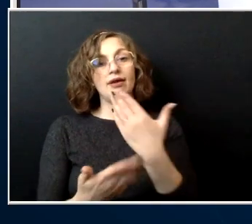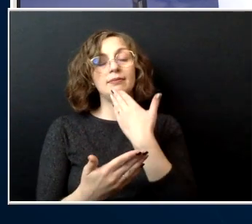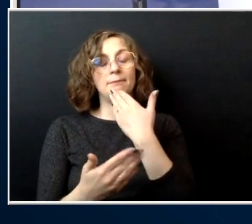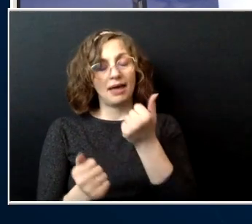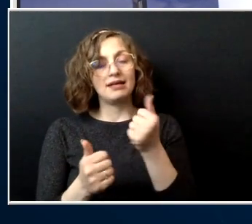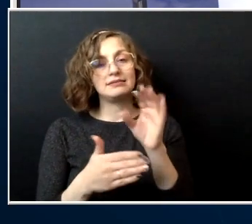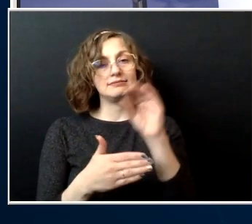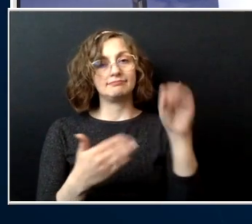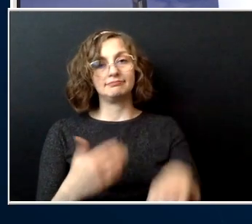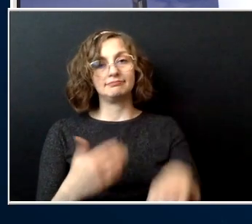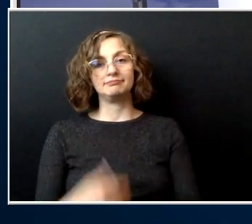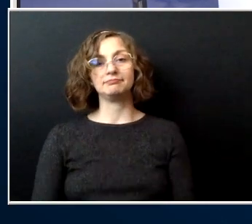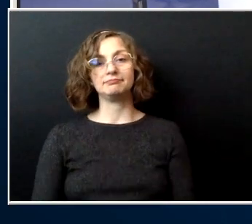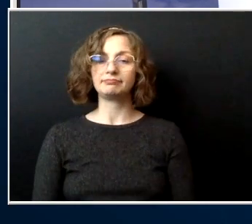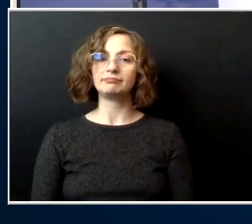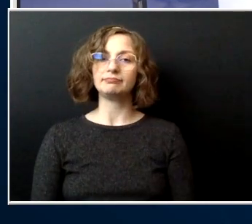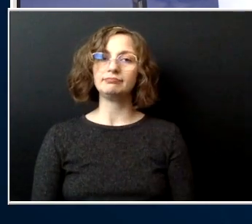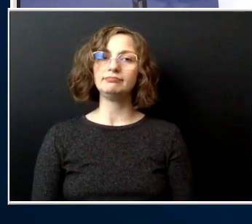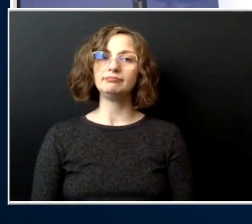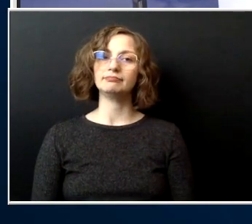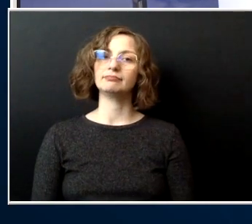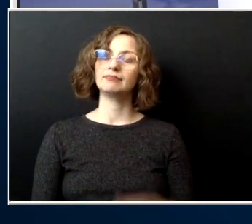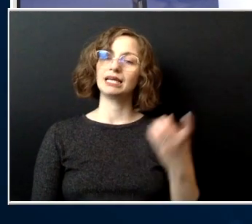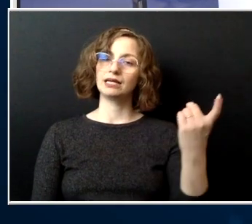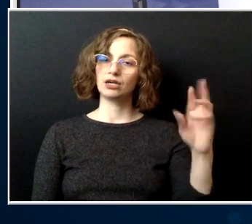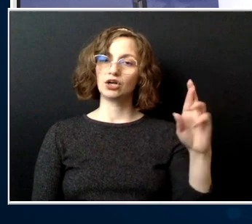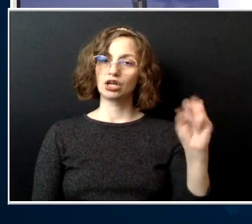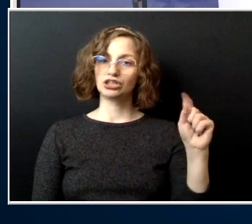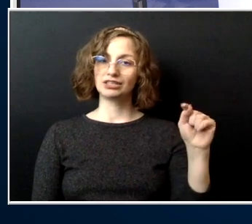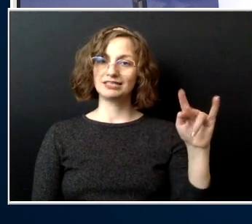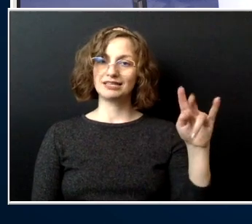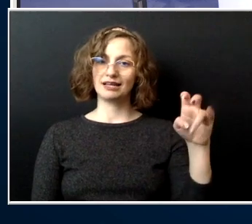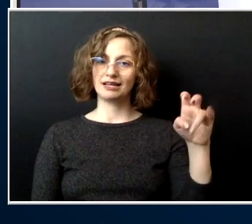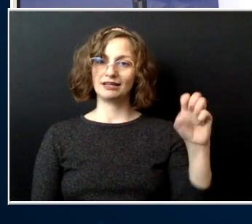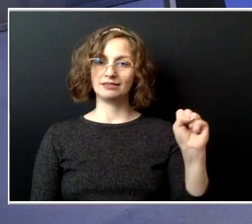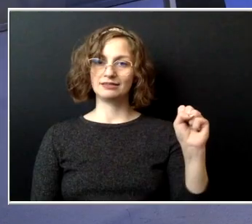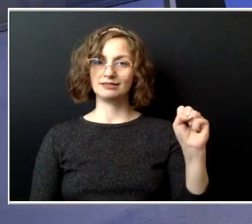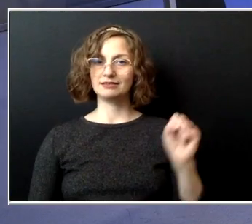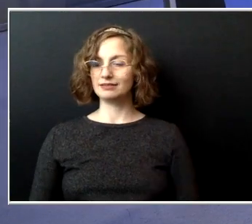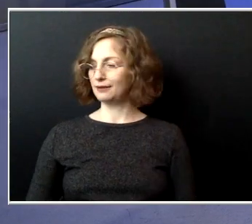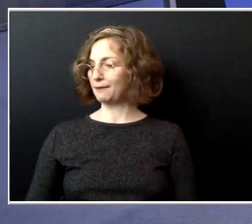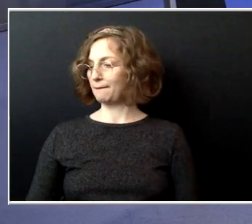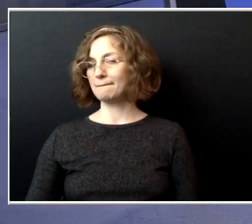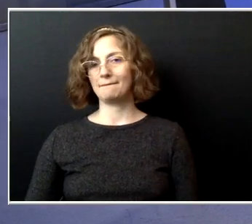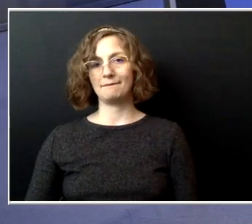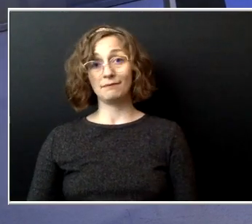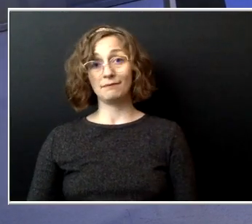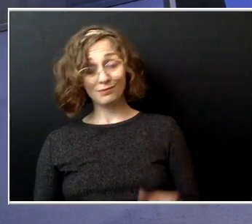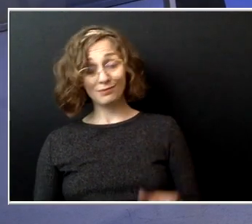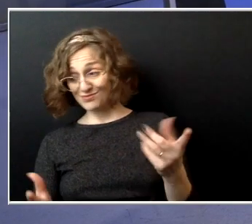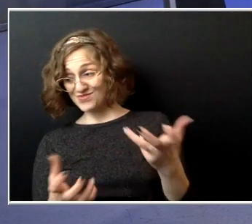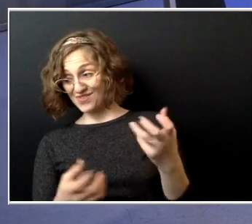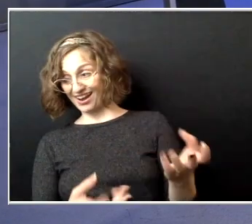Well, thank you. So, Dr. Stites, are you going to come back to our program?